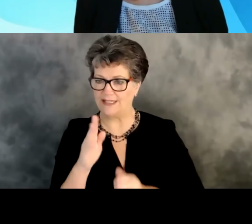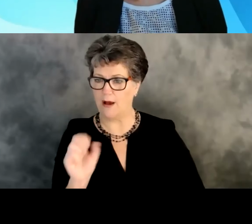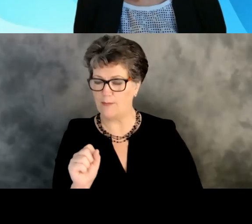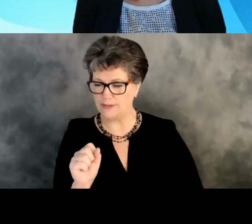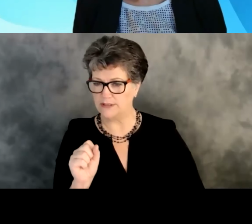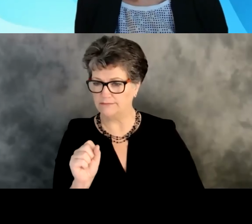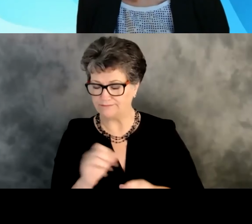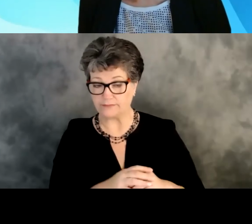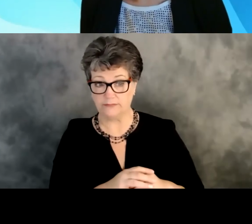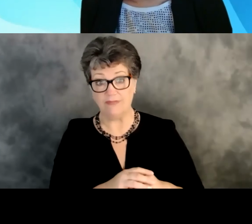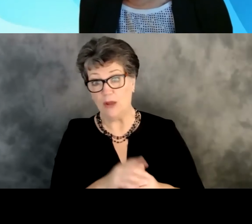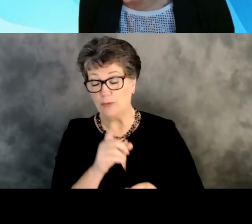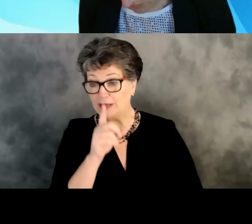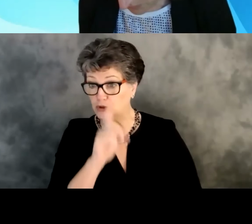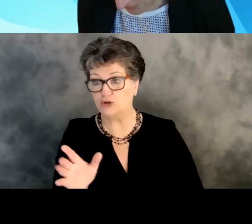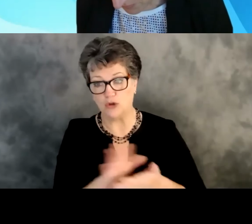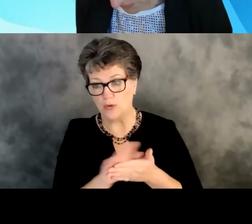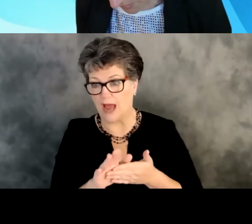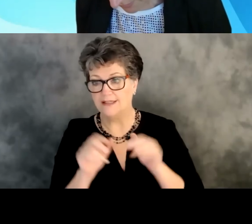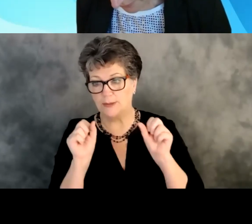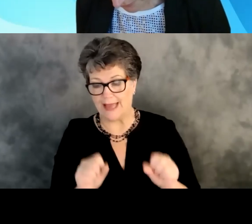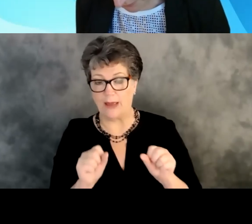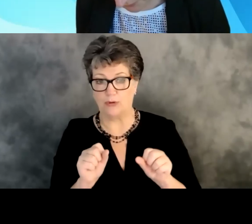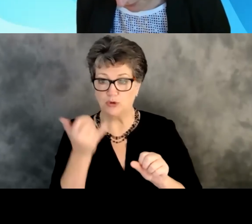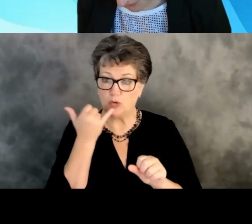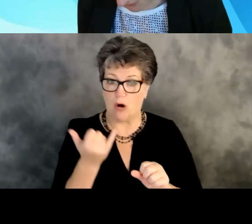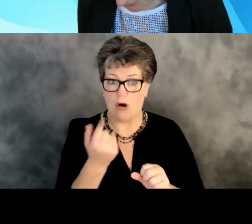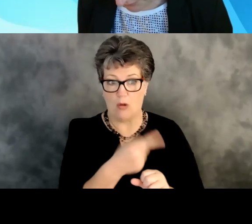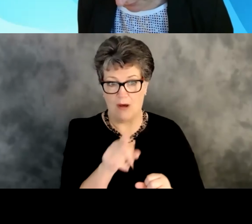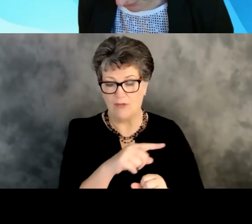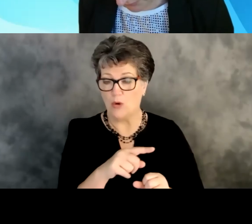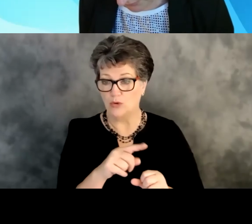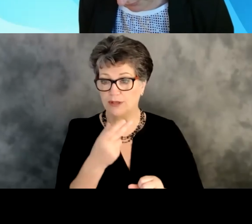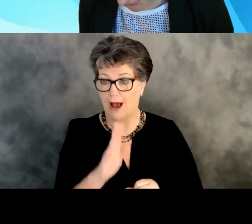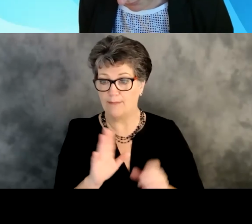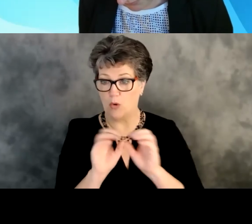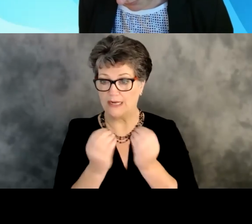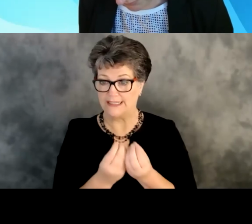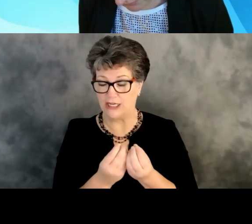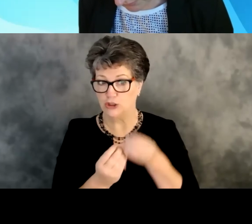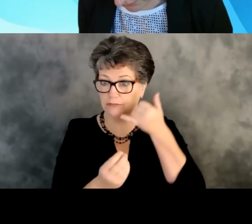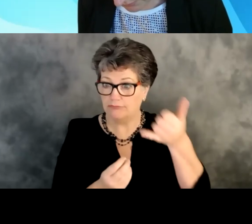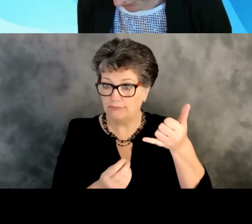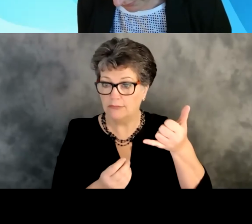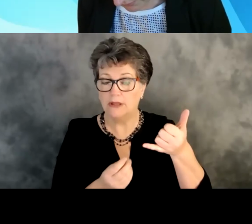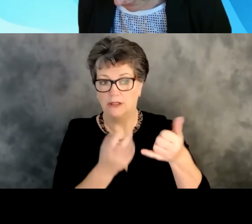because it would be so nice to be able to call one of these hub organizations and to